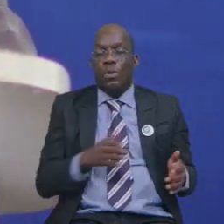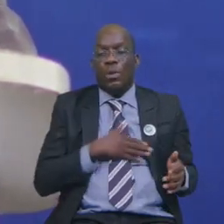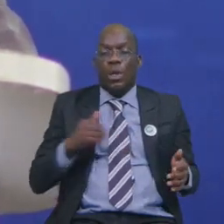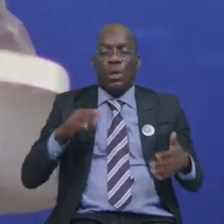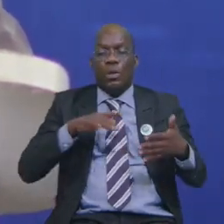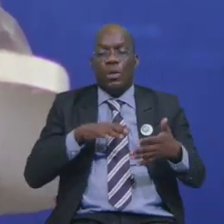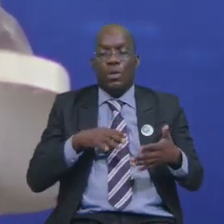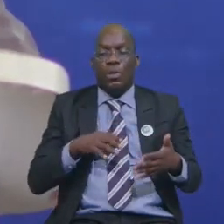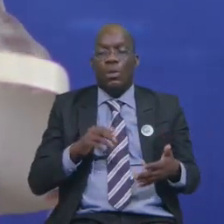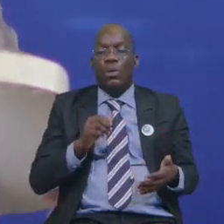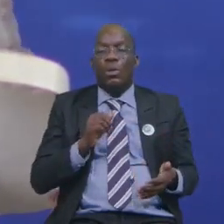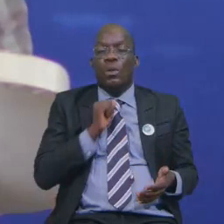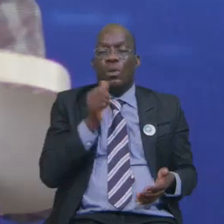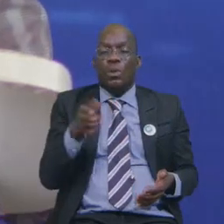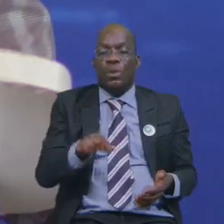unsteady